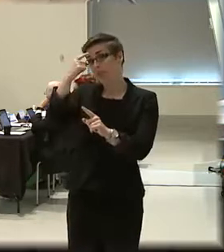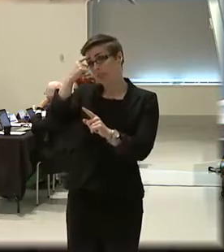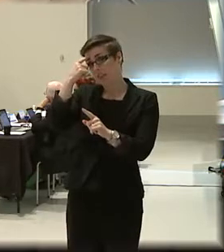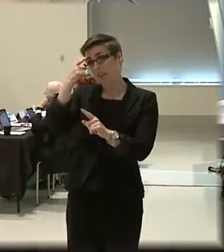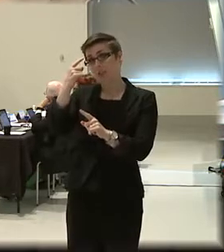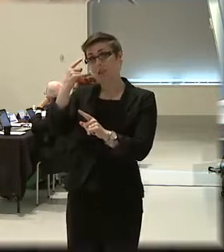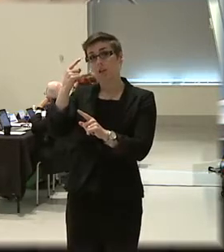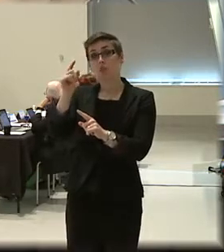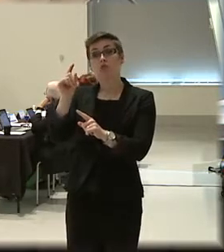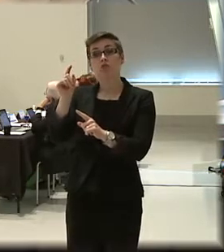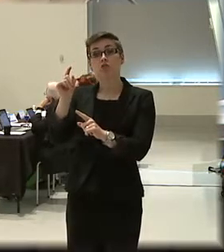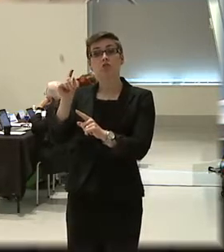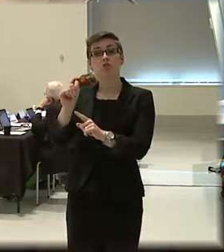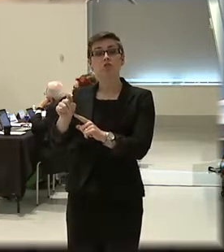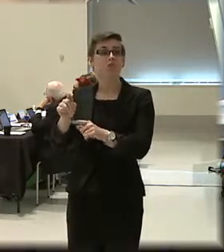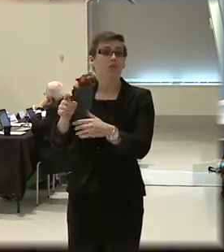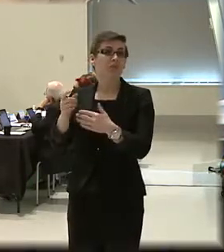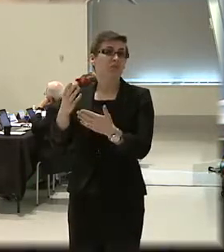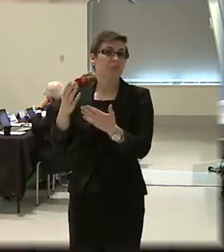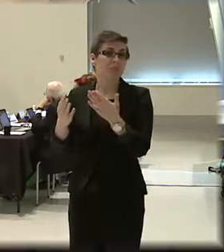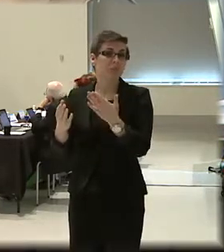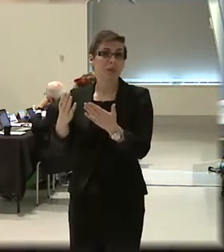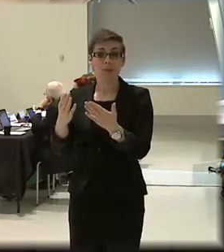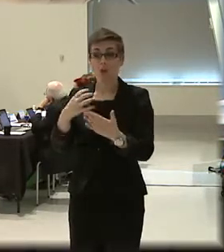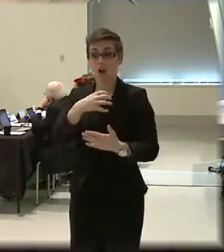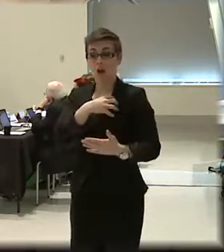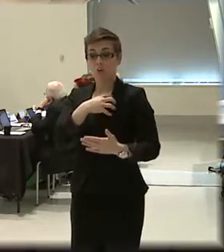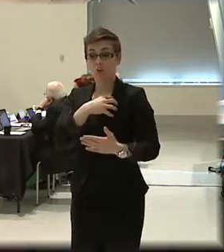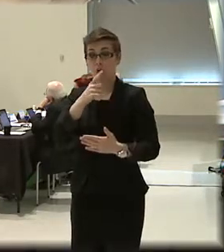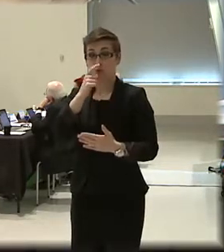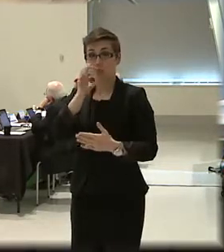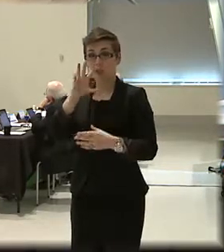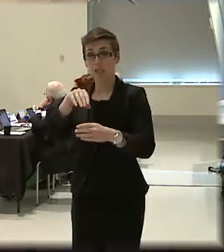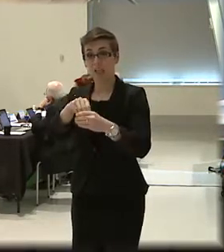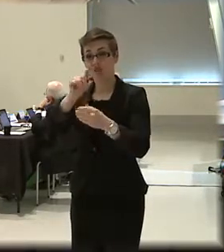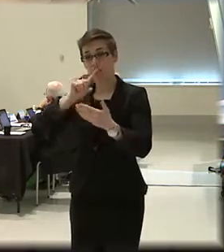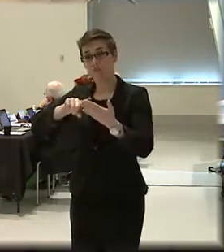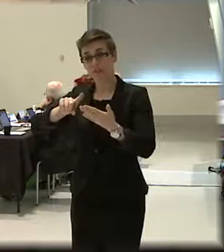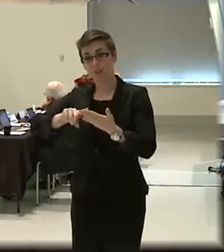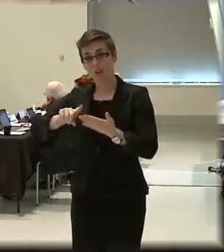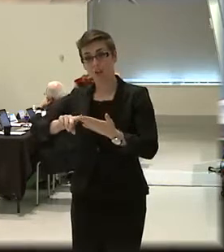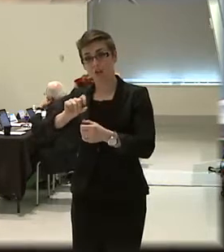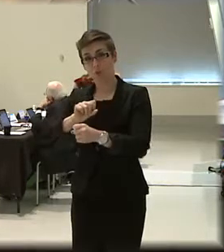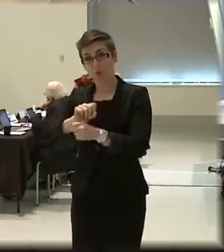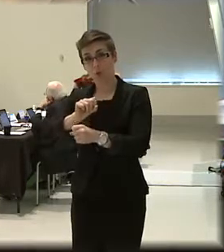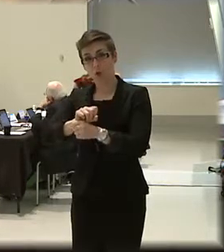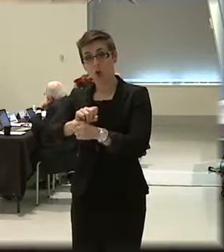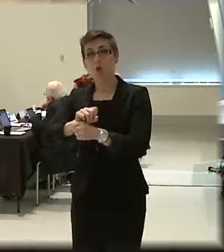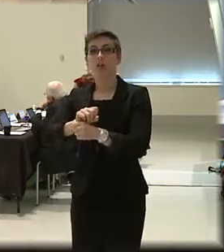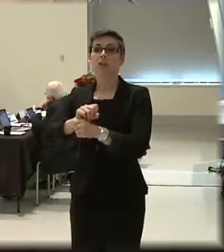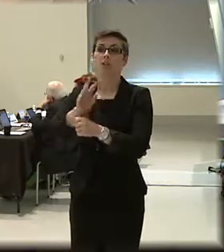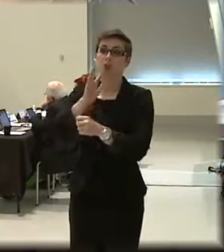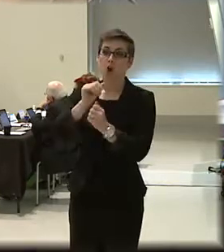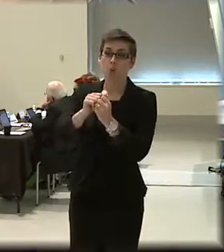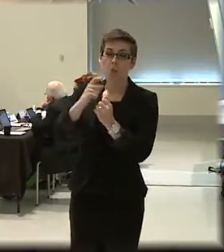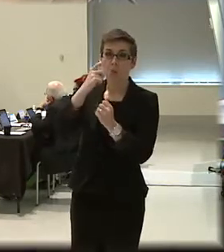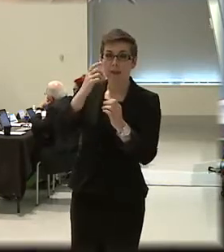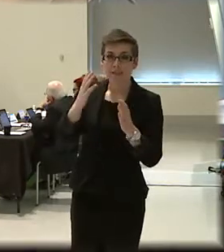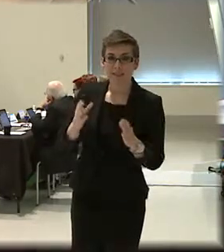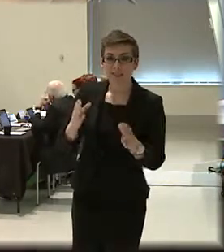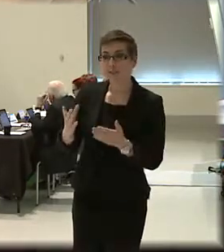distinction should be made or could be made between officers engaging in investigative work, talking to witnesses, gathering